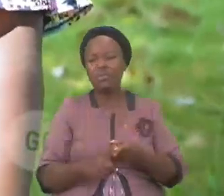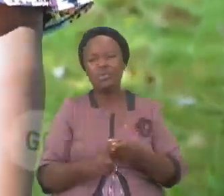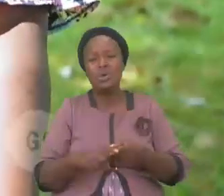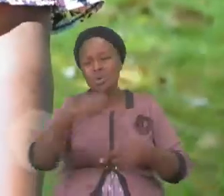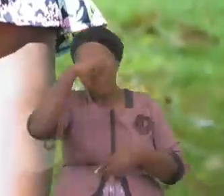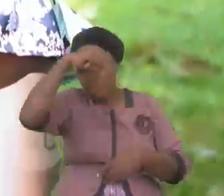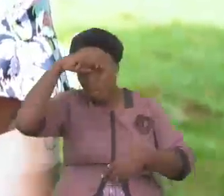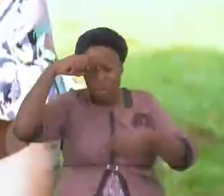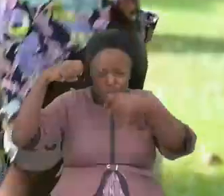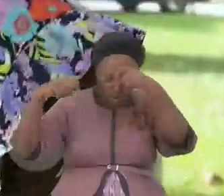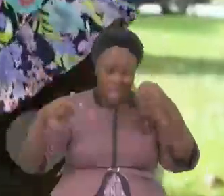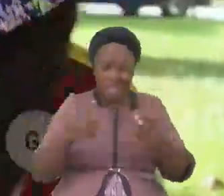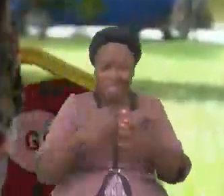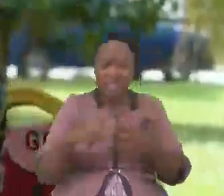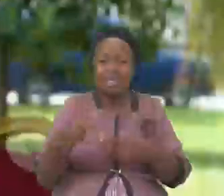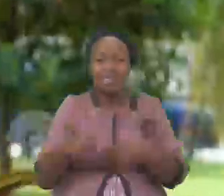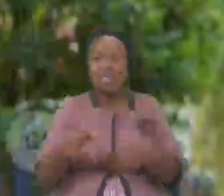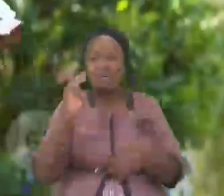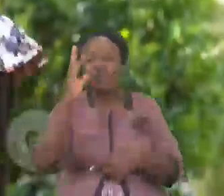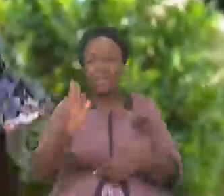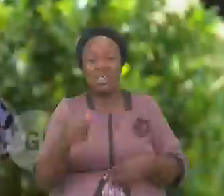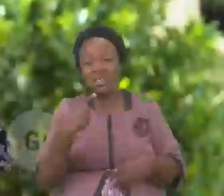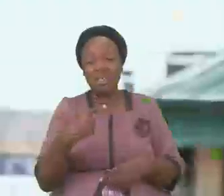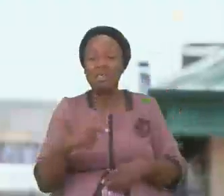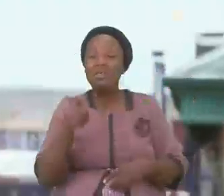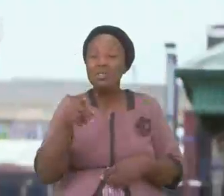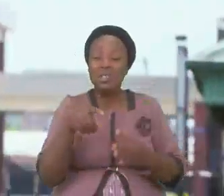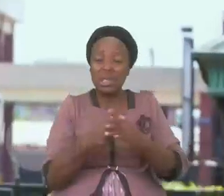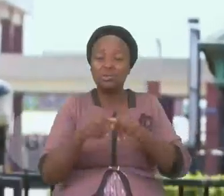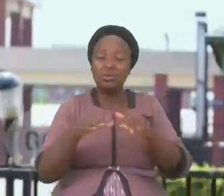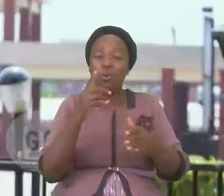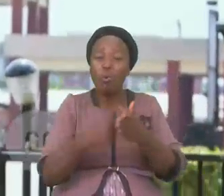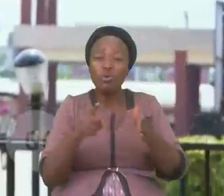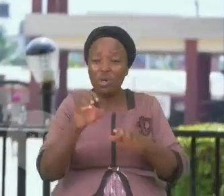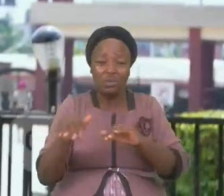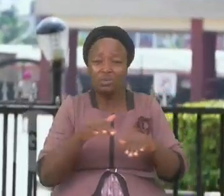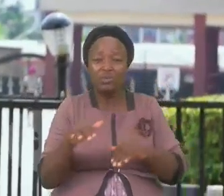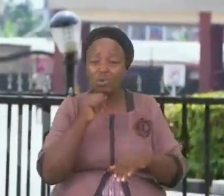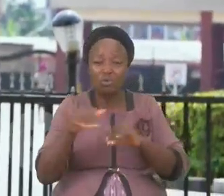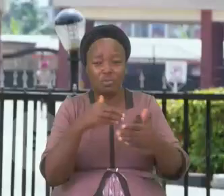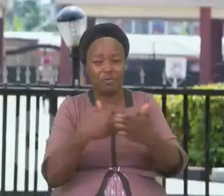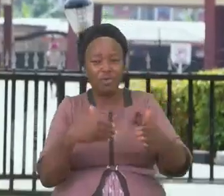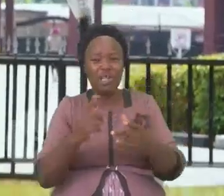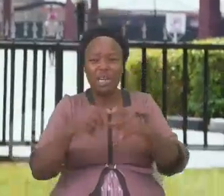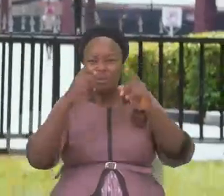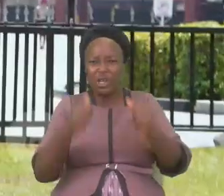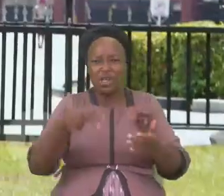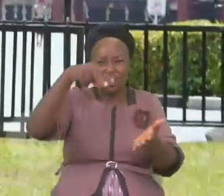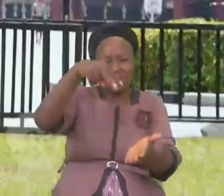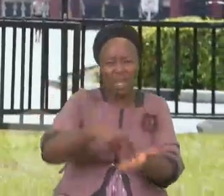All this while I'm sitting down, but immediately I stand up and I begin to walk everywhere. I said my healing has